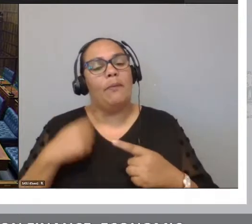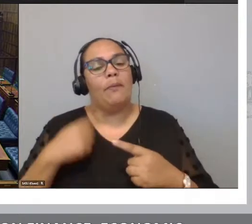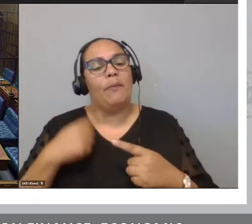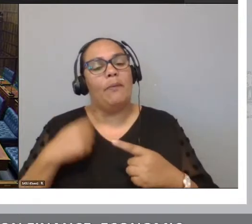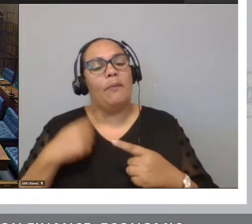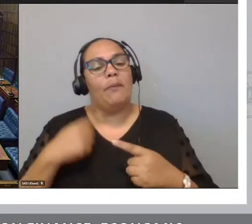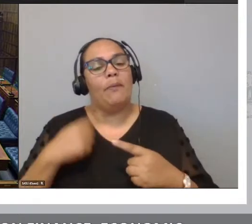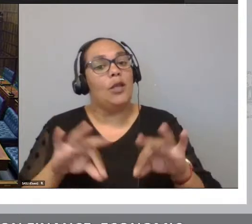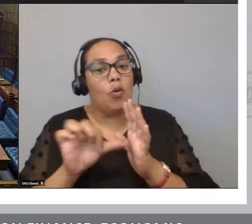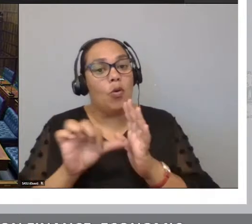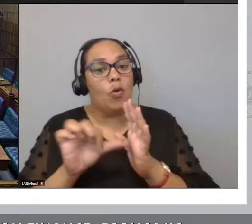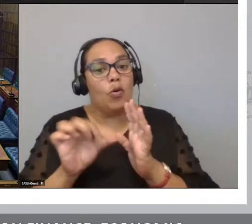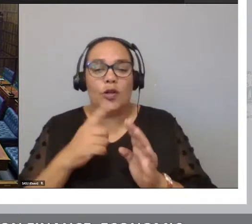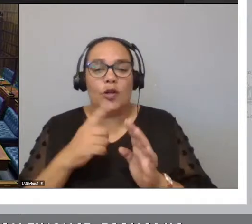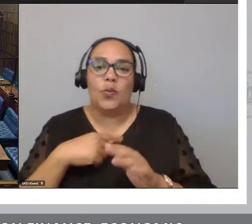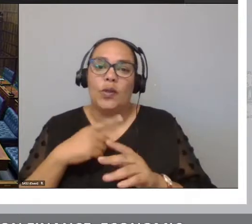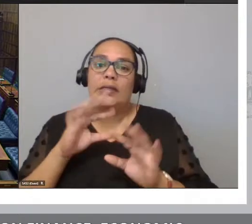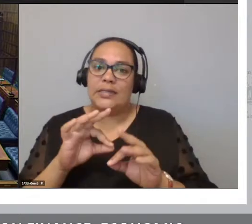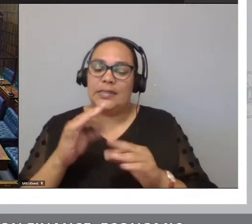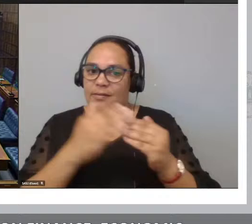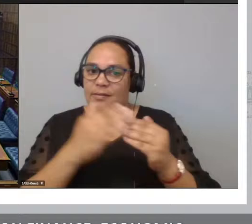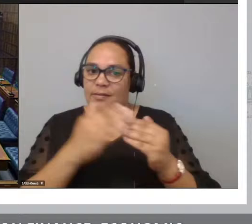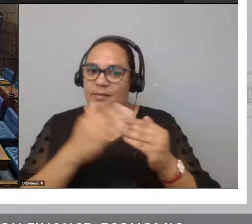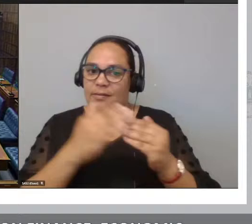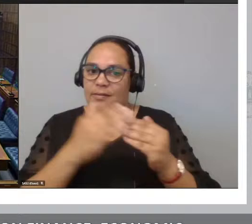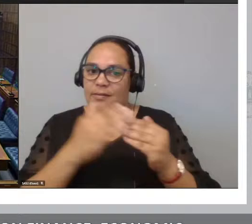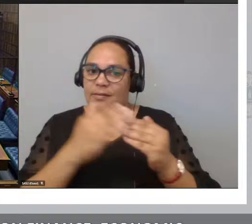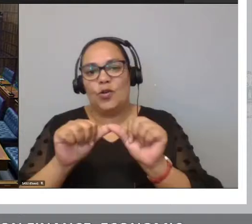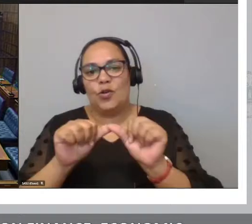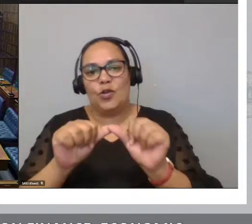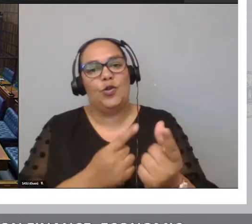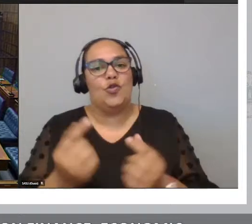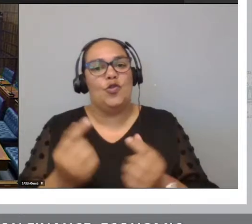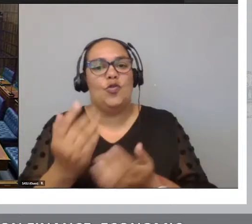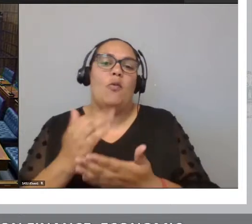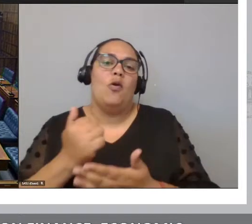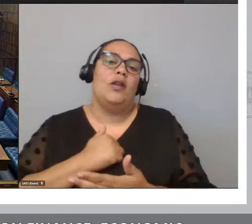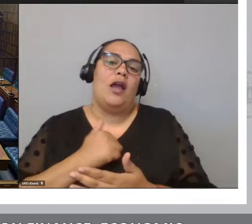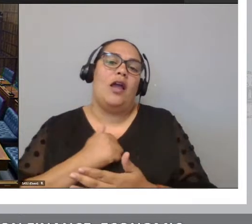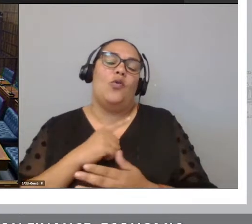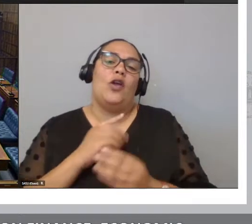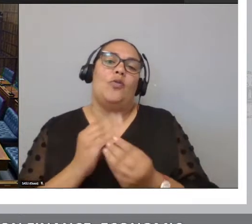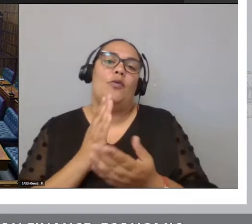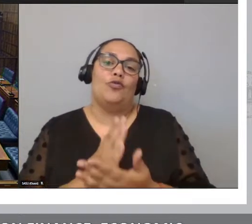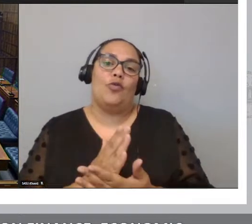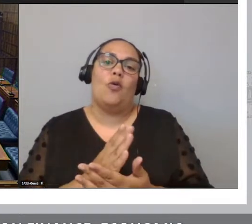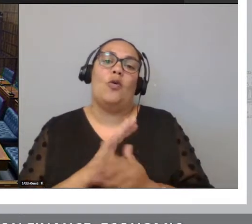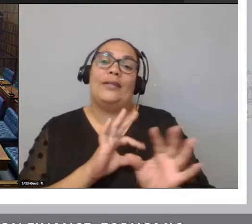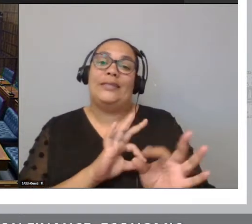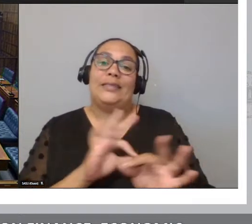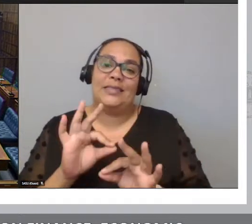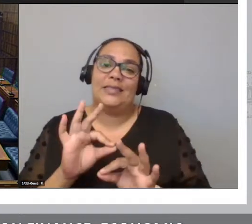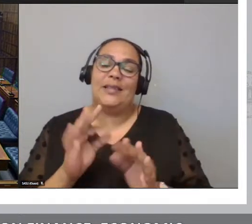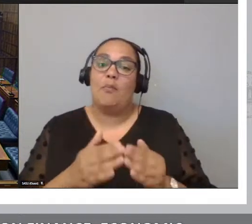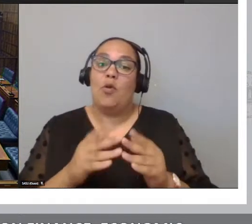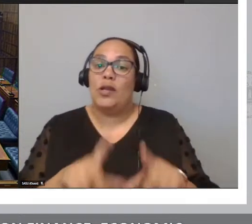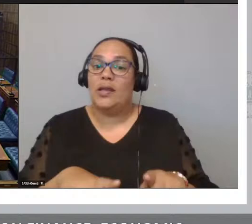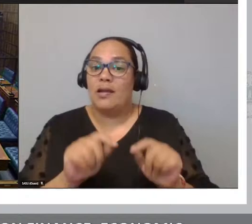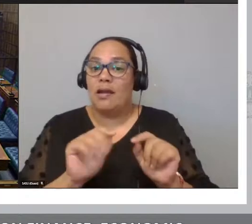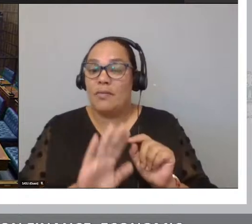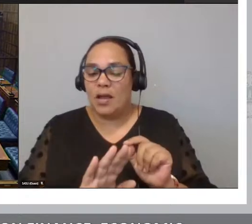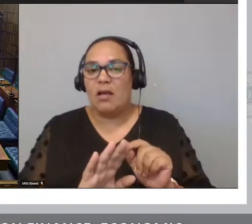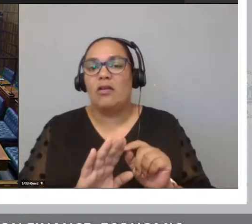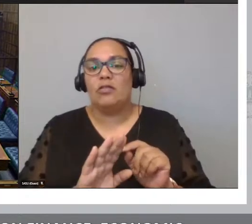we keep an eye out and continue to play our part in terms of ensuring that the port of Cape Town is